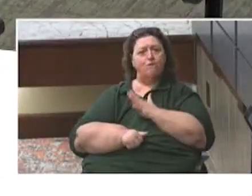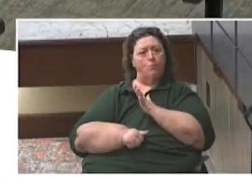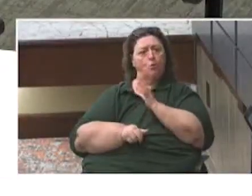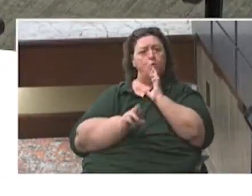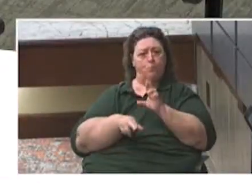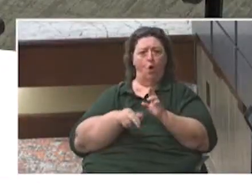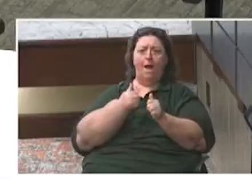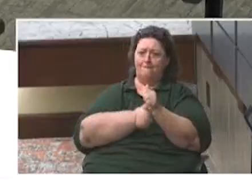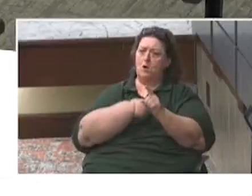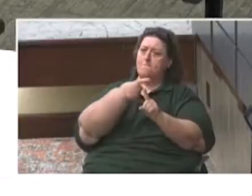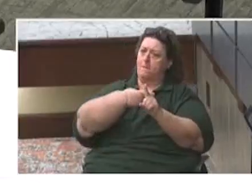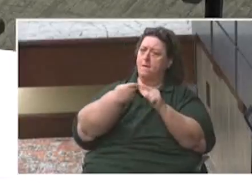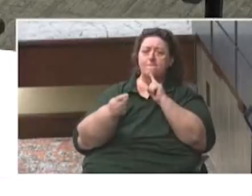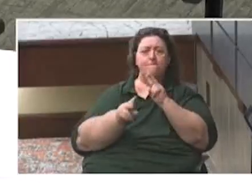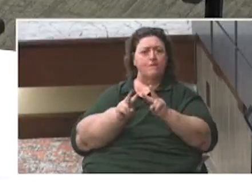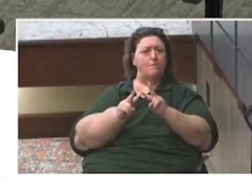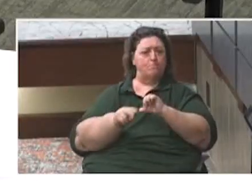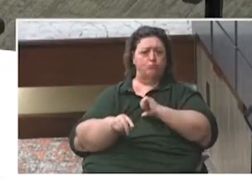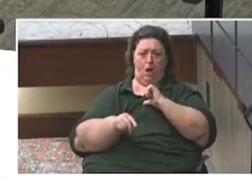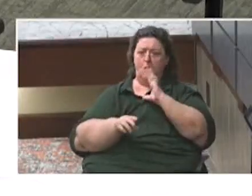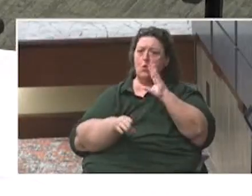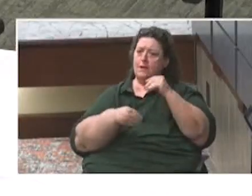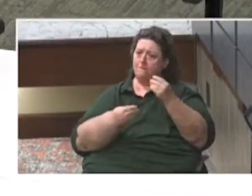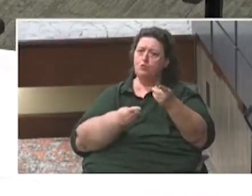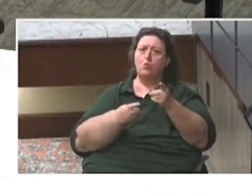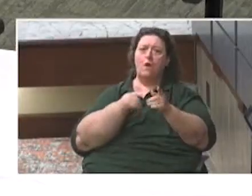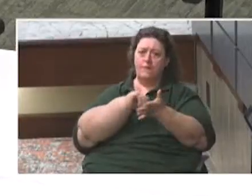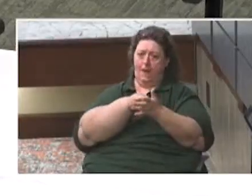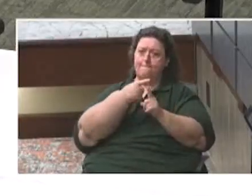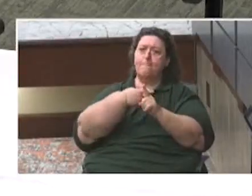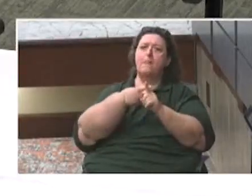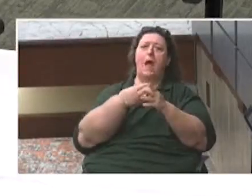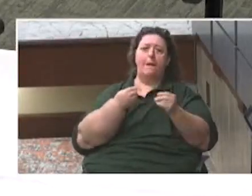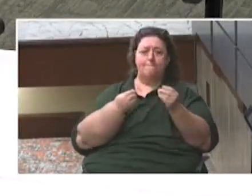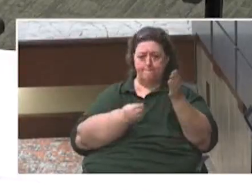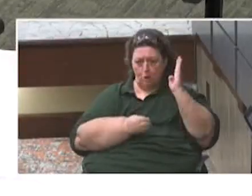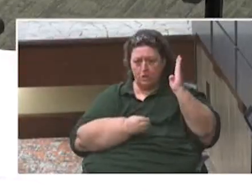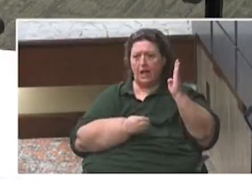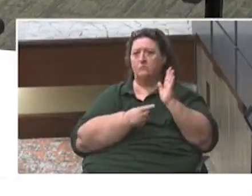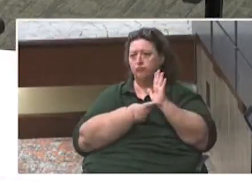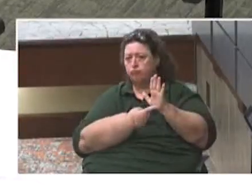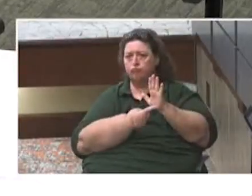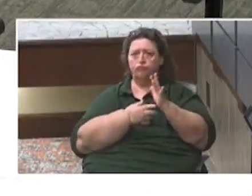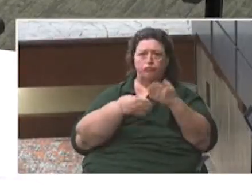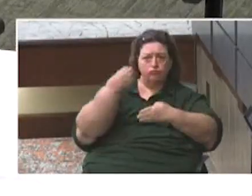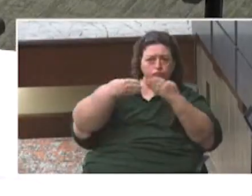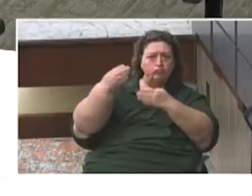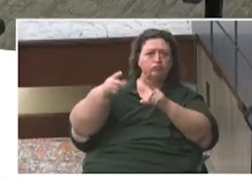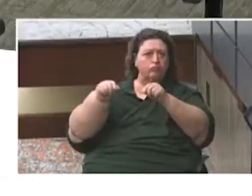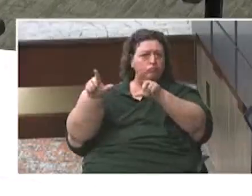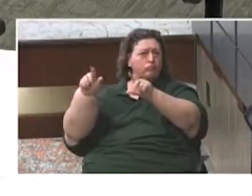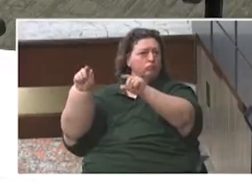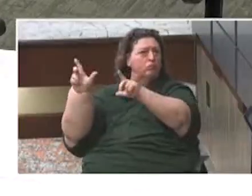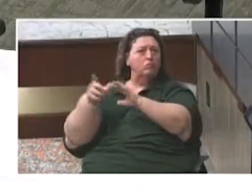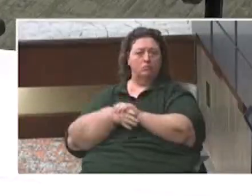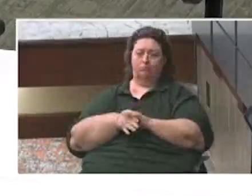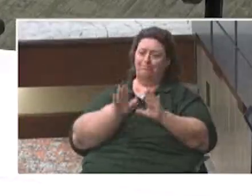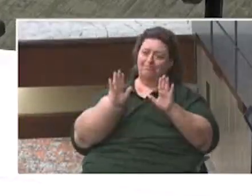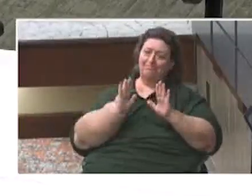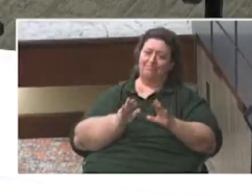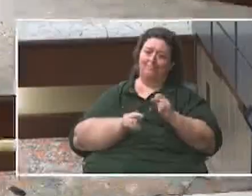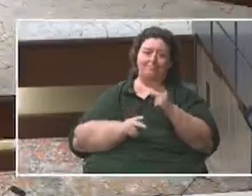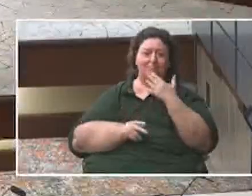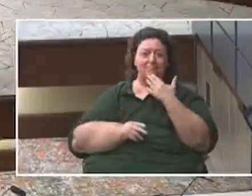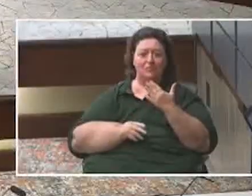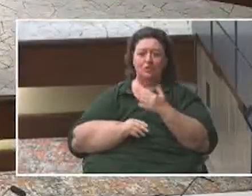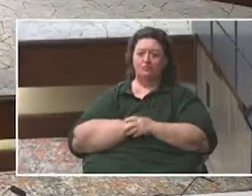very, very proud of. Y'all will be getting that monthly. We'll be doing the presentation quarterly for you all, so. Fantastic. Thank